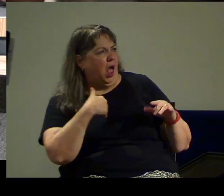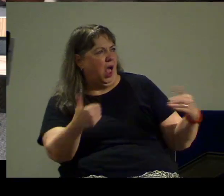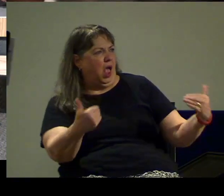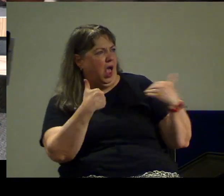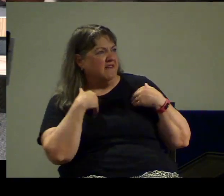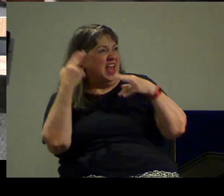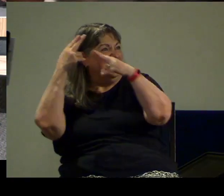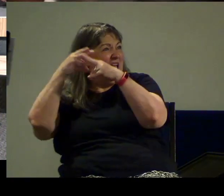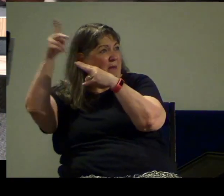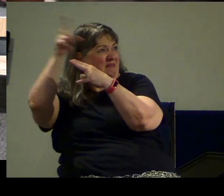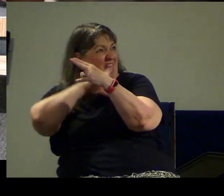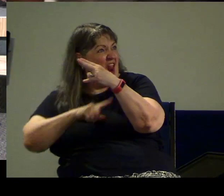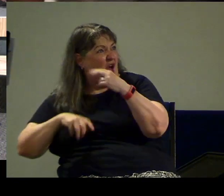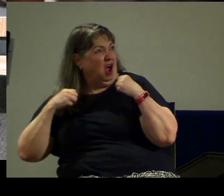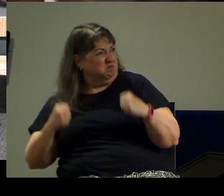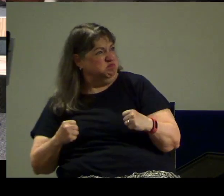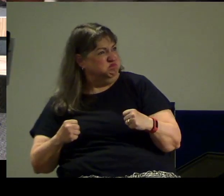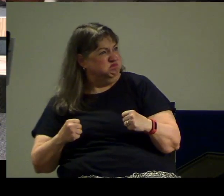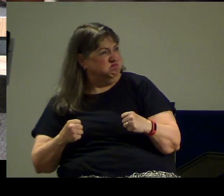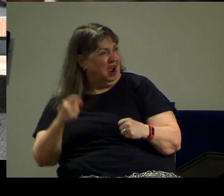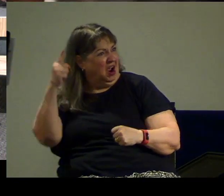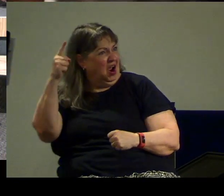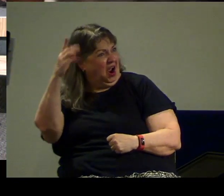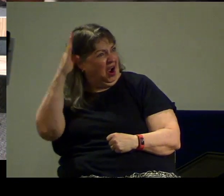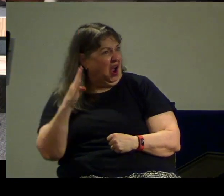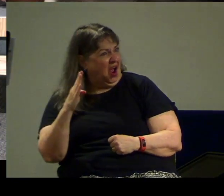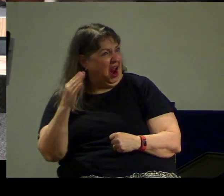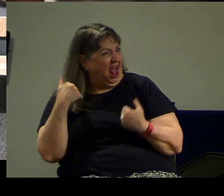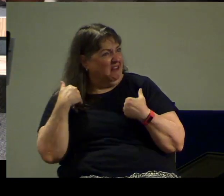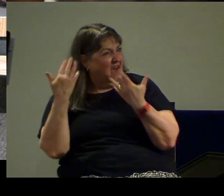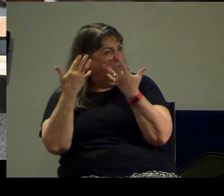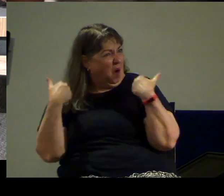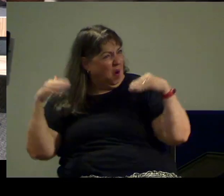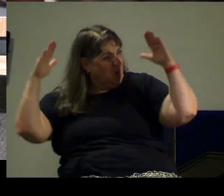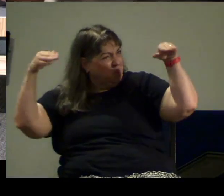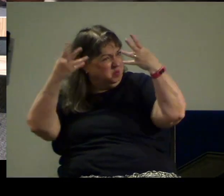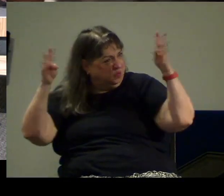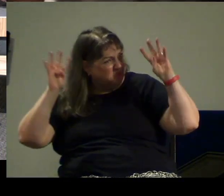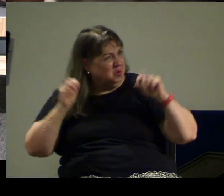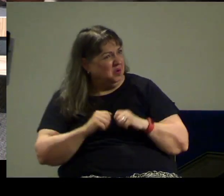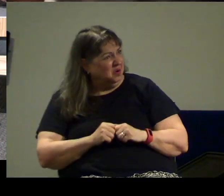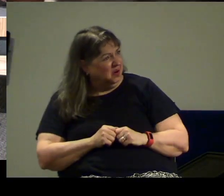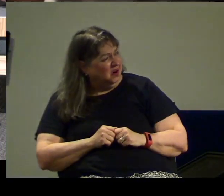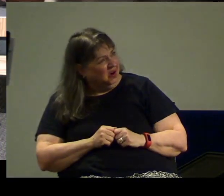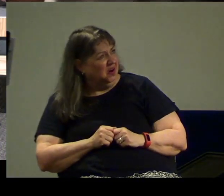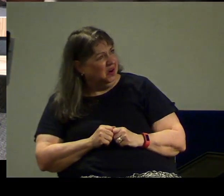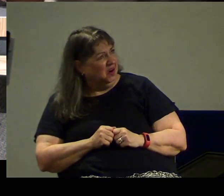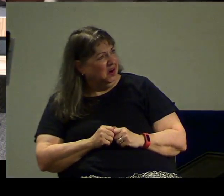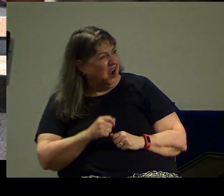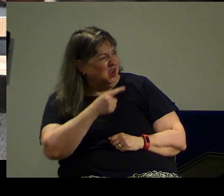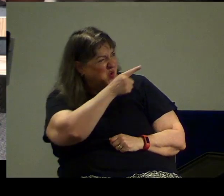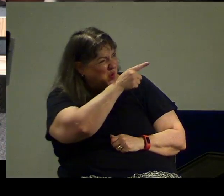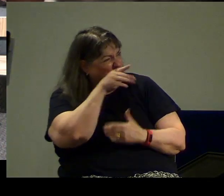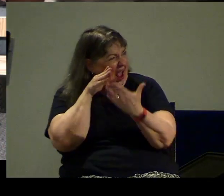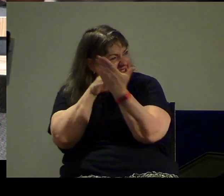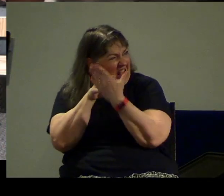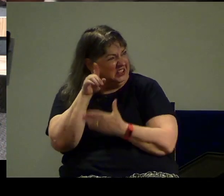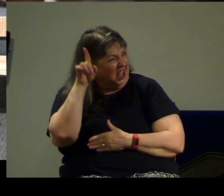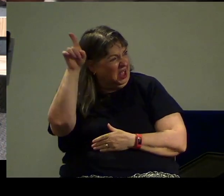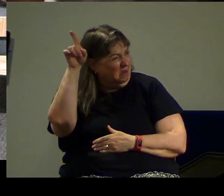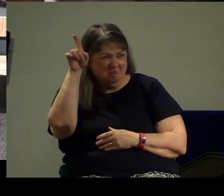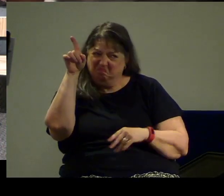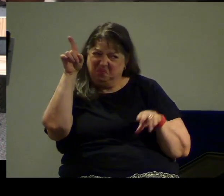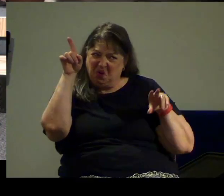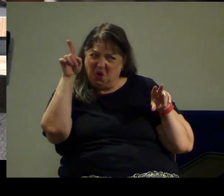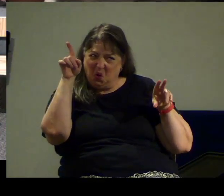of the Lord, the God, the Lord of hosts. He said, because you defied the armies of